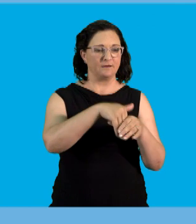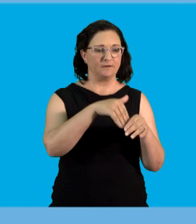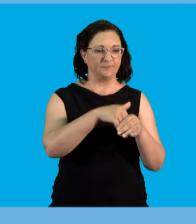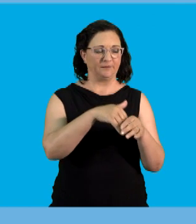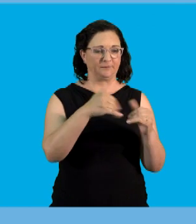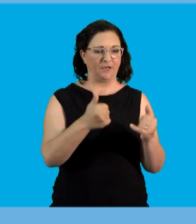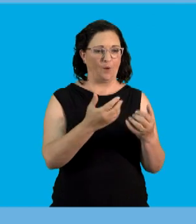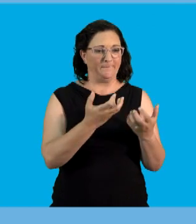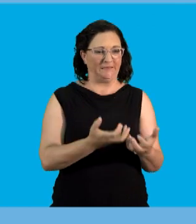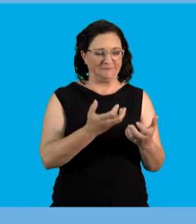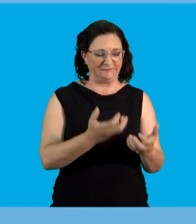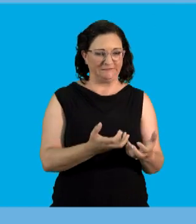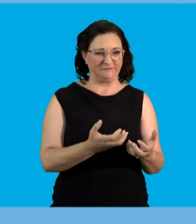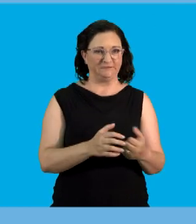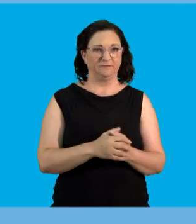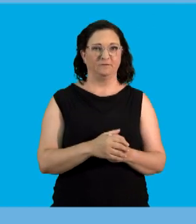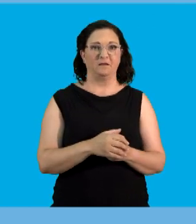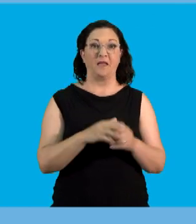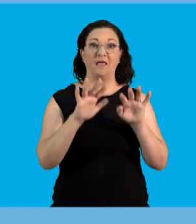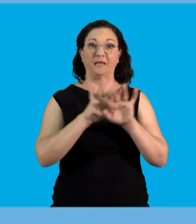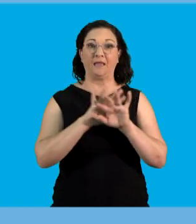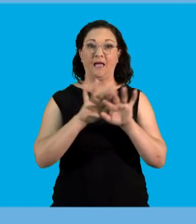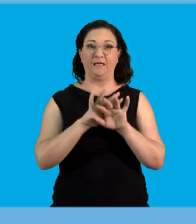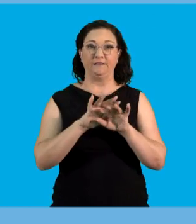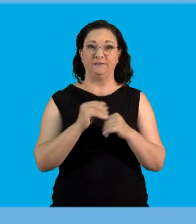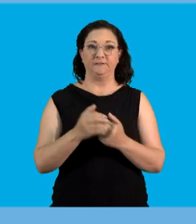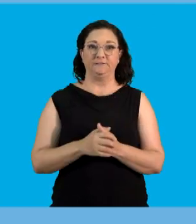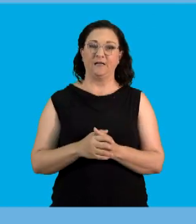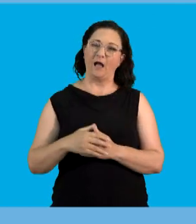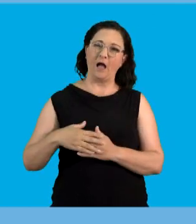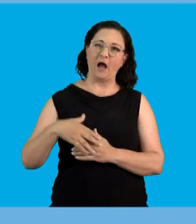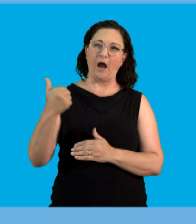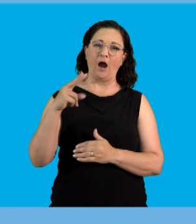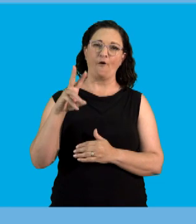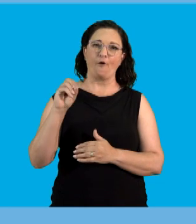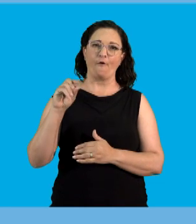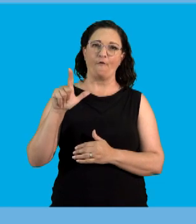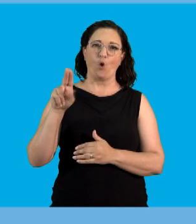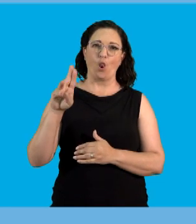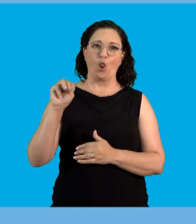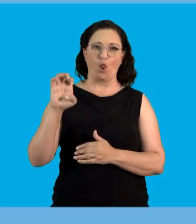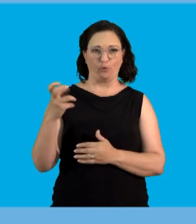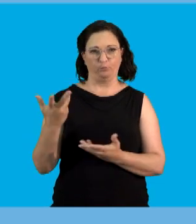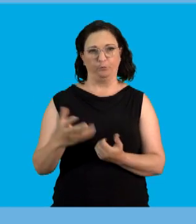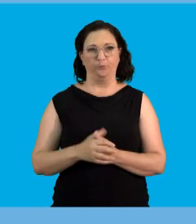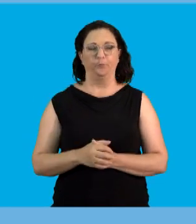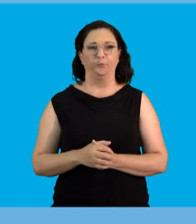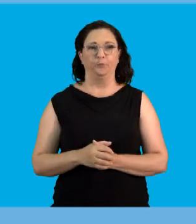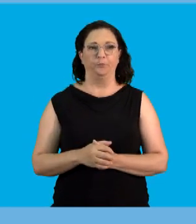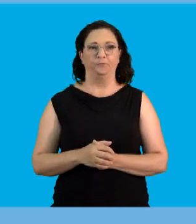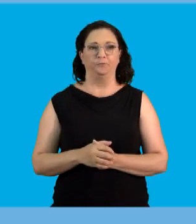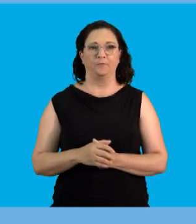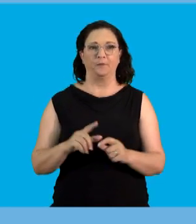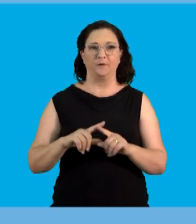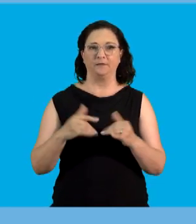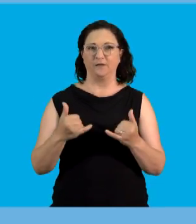mass. So for the same amount of the substances, gases will have a higher volume as compared to the same amount of liquids or solids.